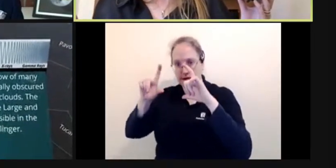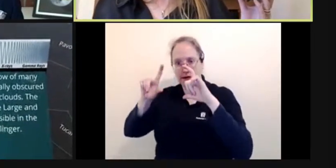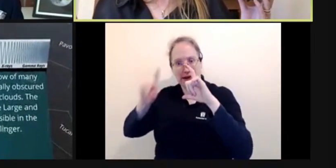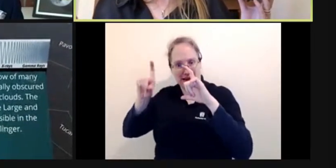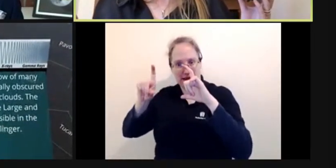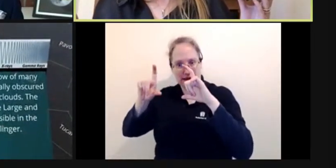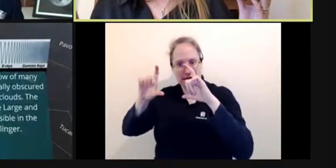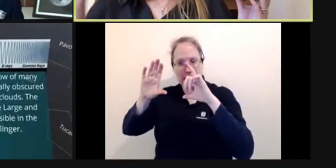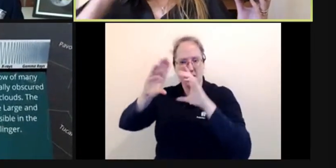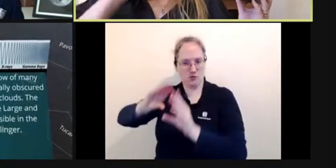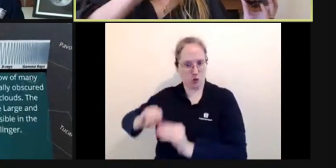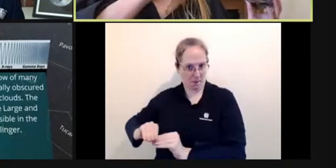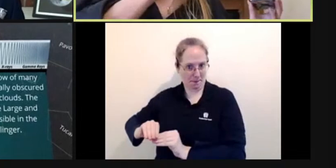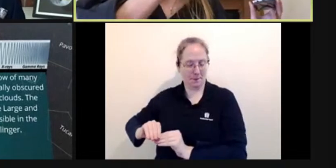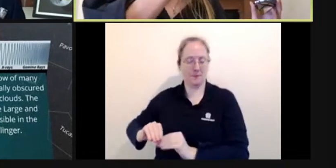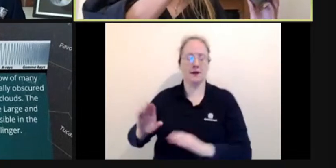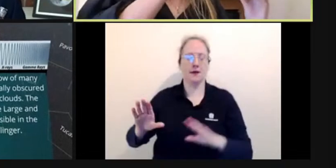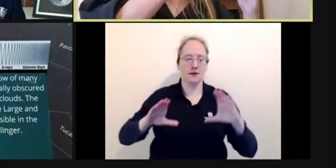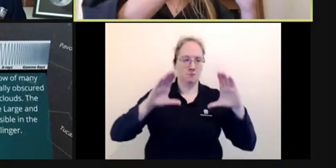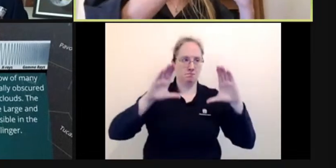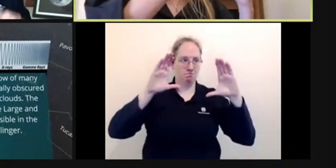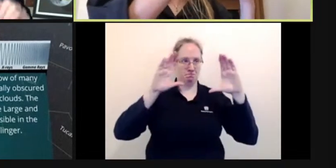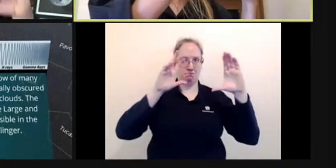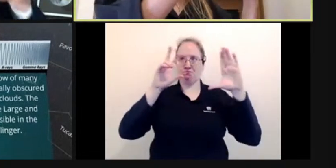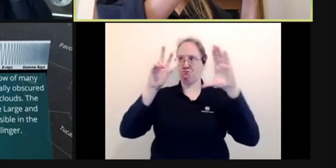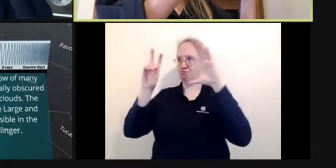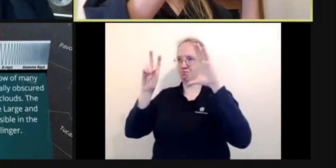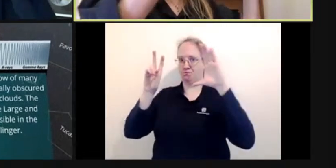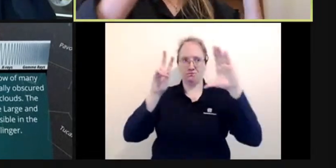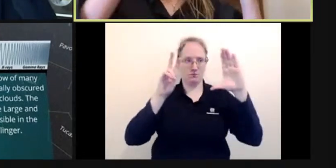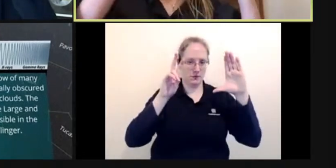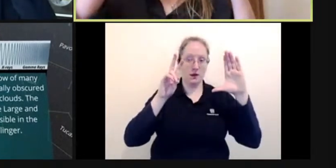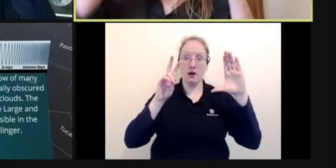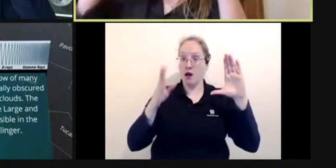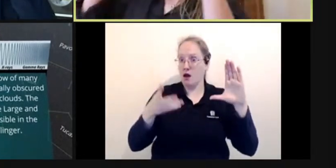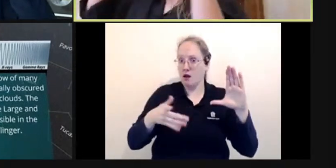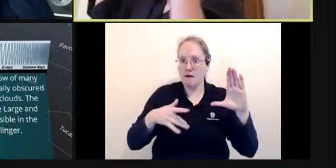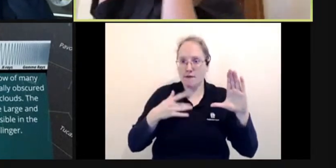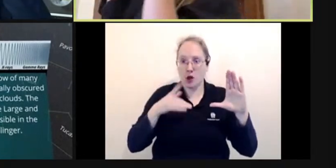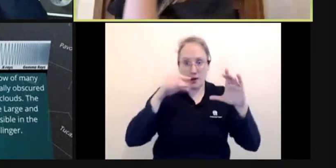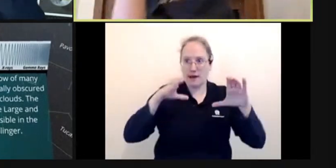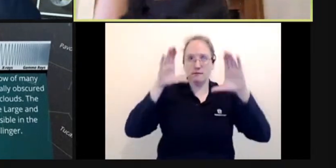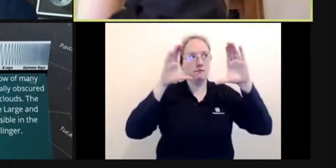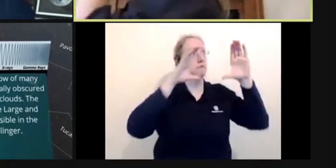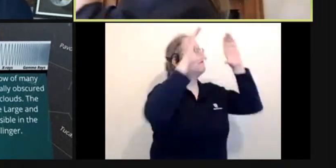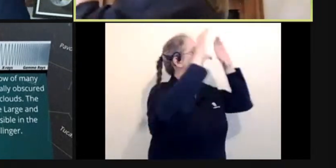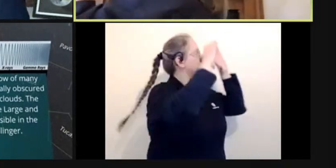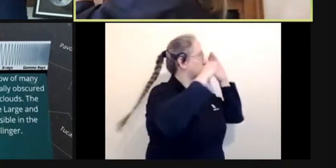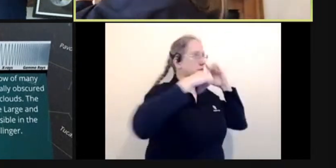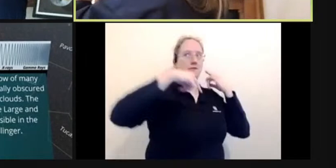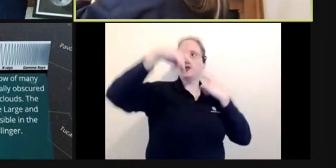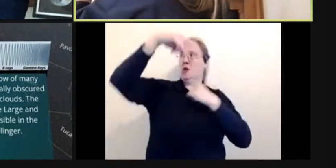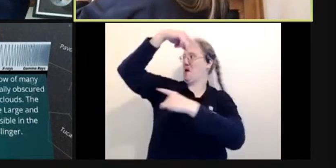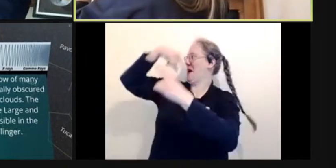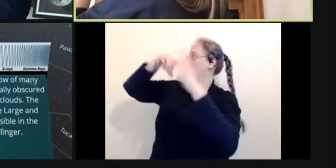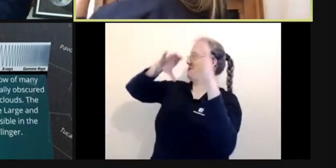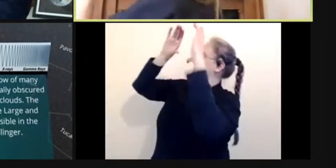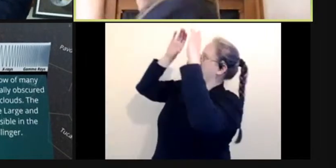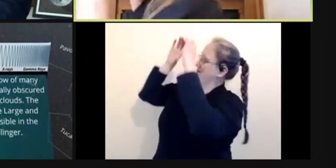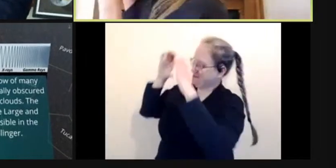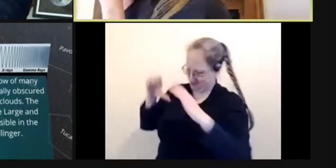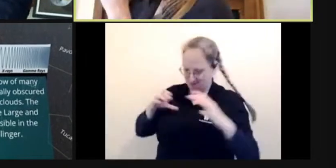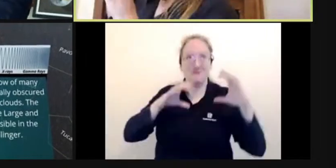orientation. We're looking around, again, feel free, turn around. We're seeing